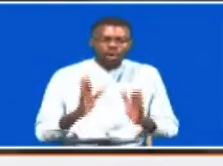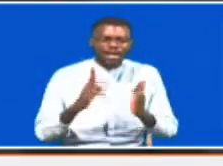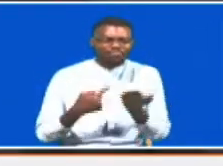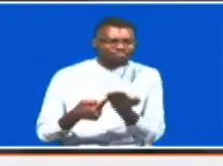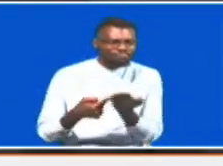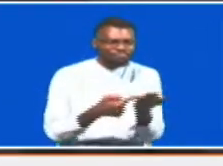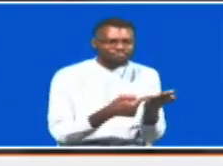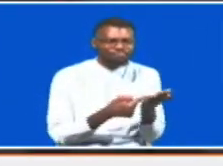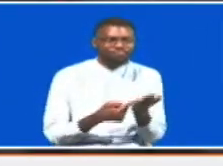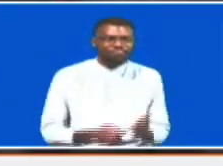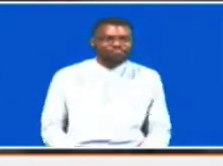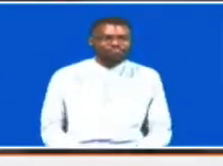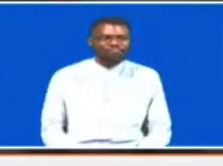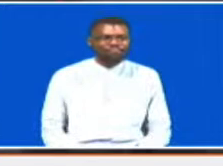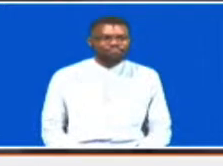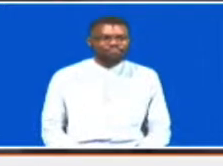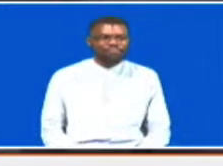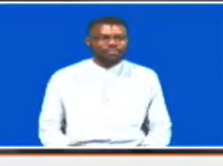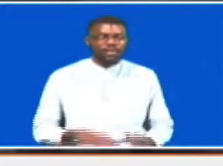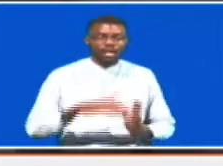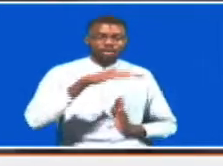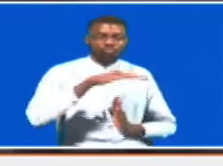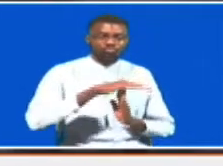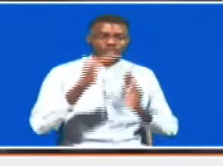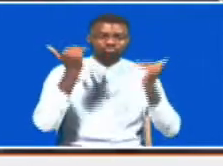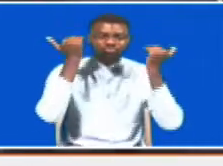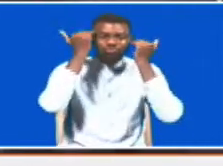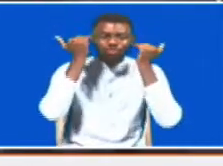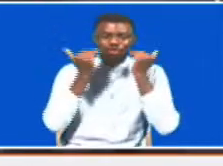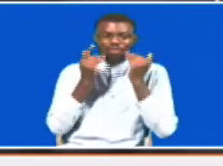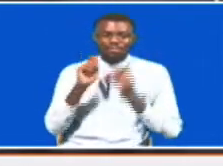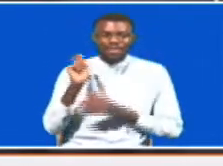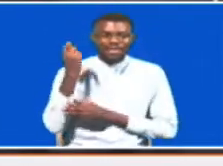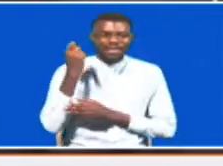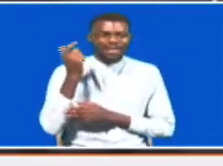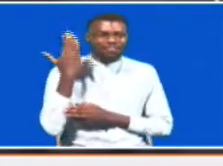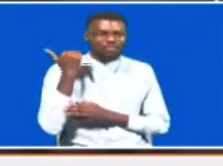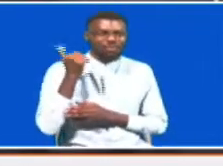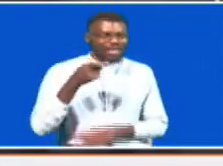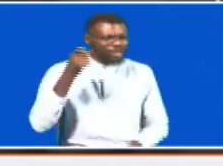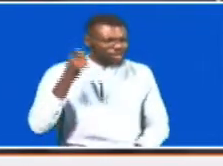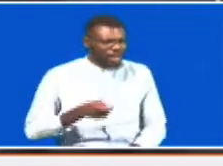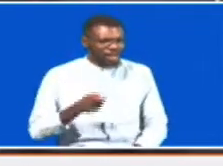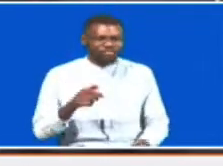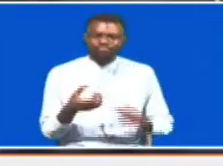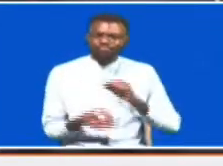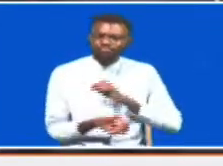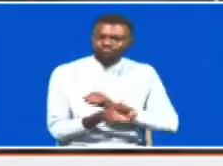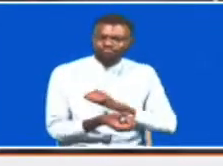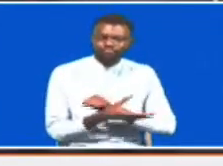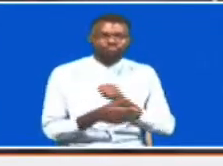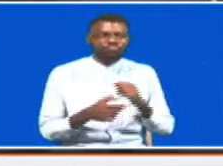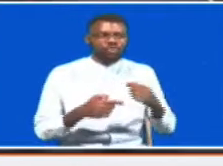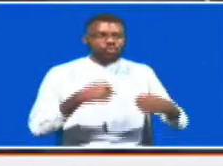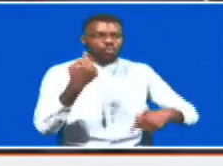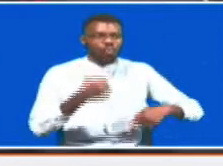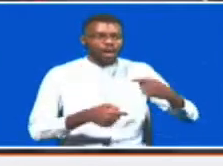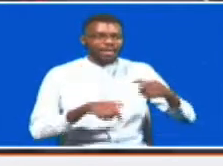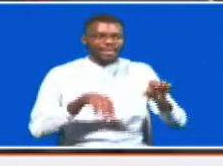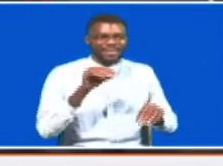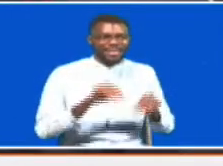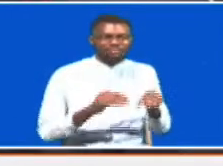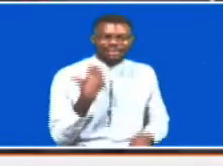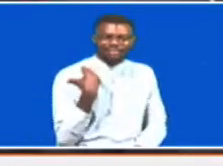dialogue. But the Supreme Court of Kenya gave its judgment in regard to the winner of the